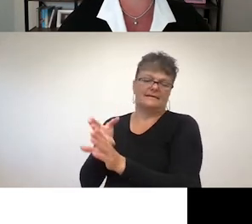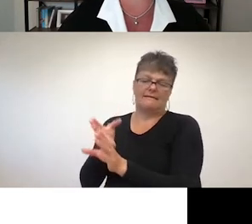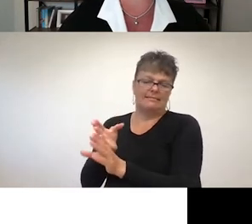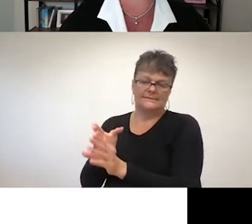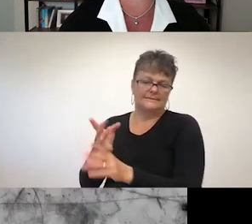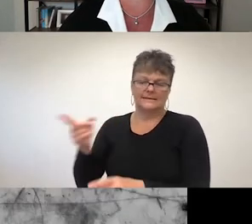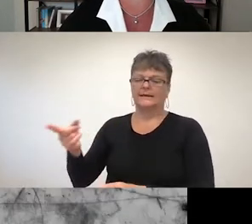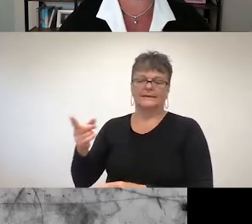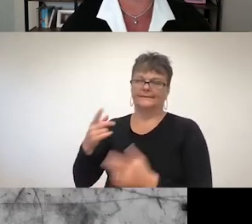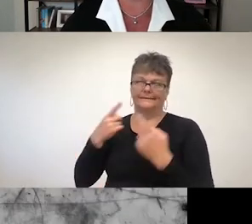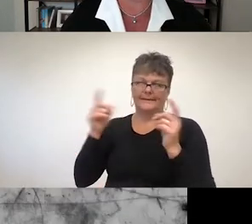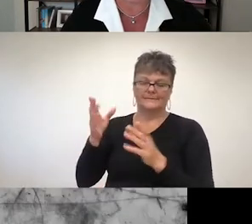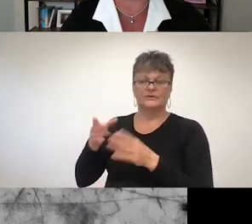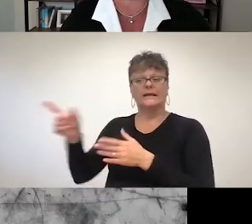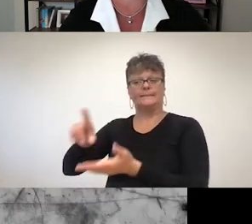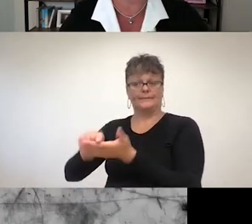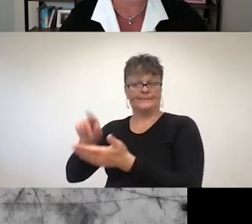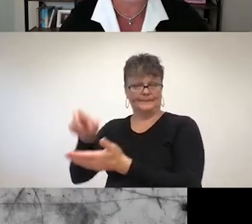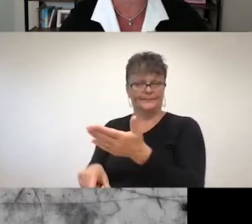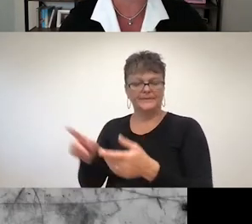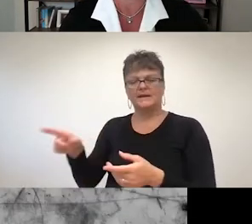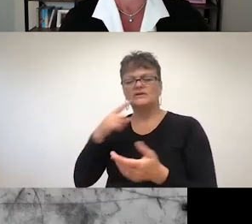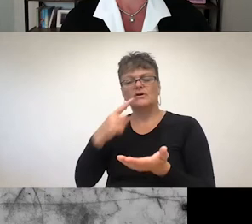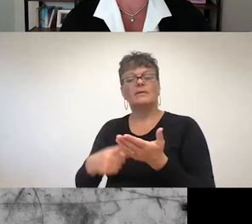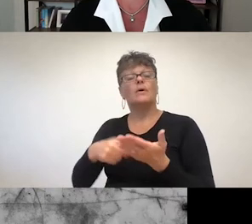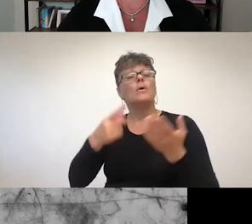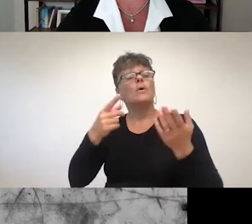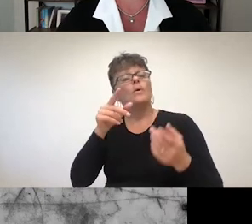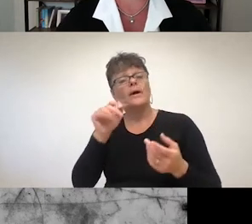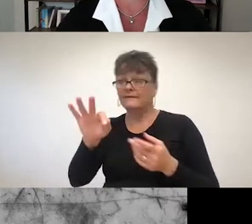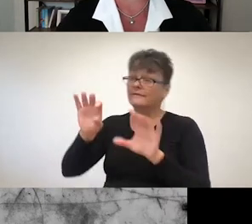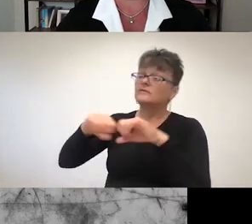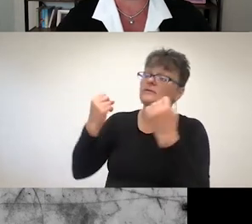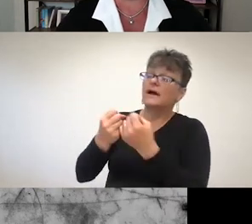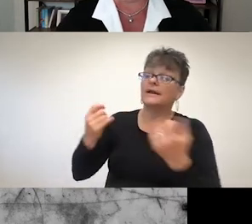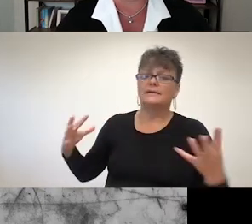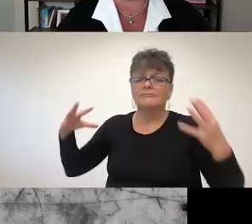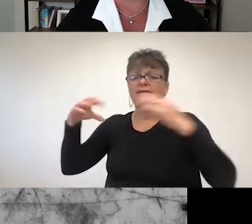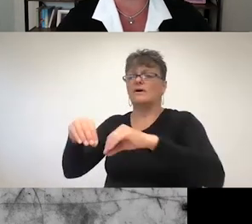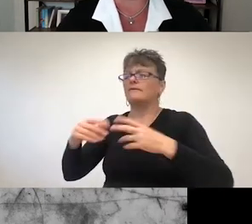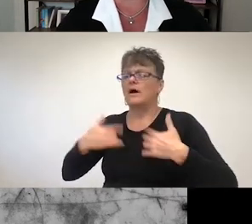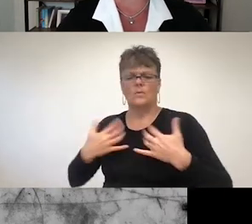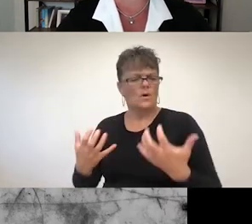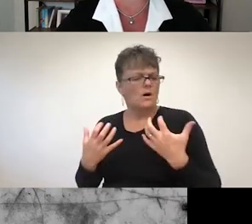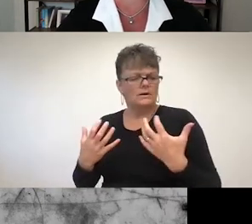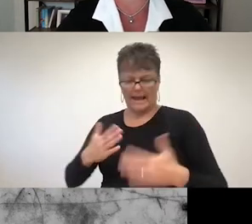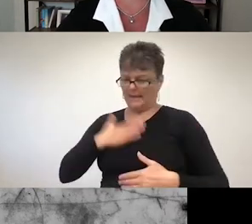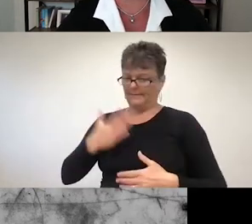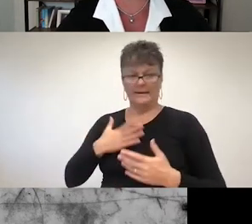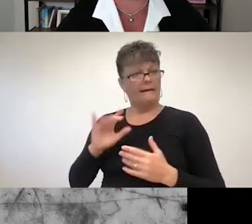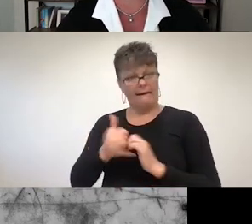in societies where we pursue happiness socially, that people are more likely, based on research,